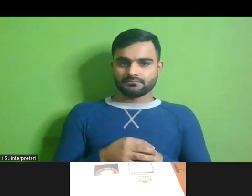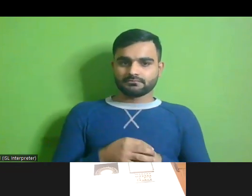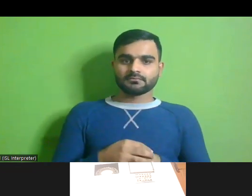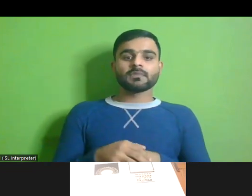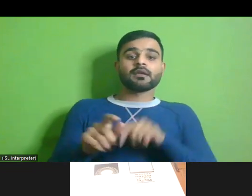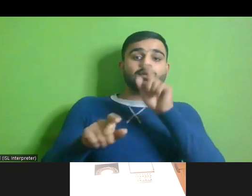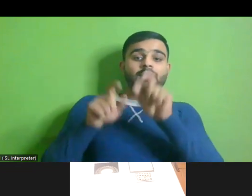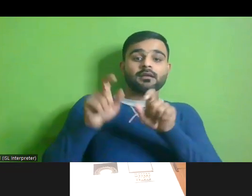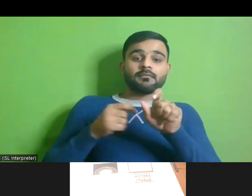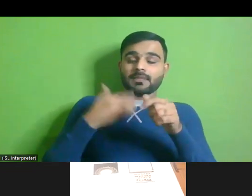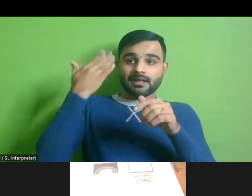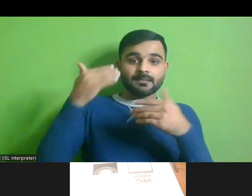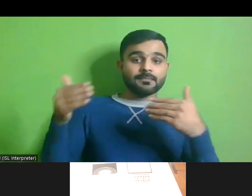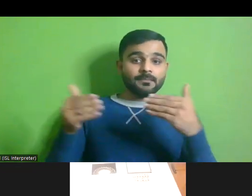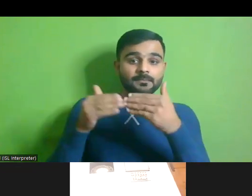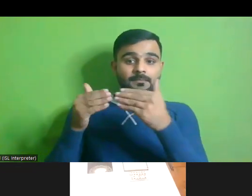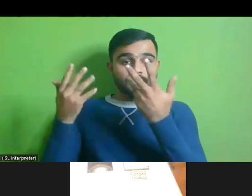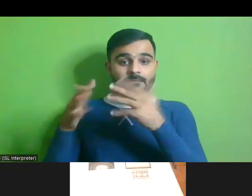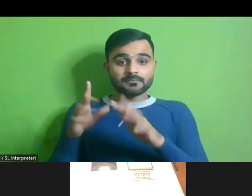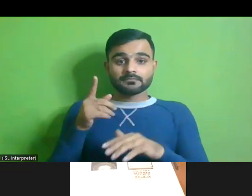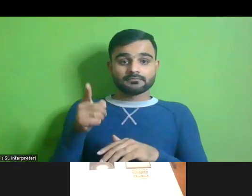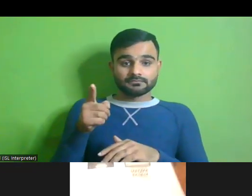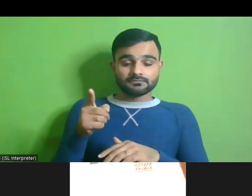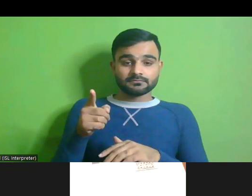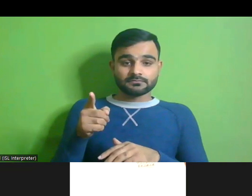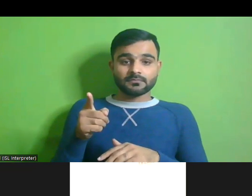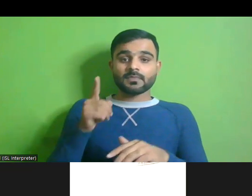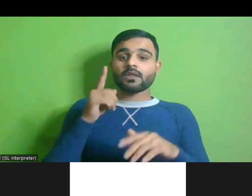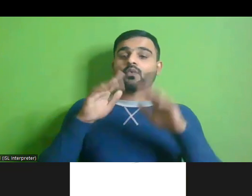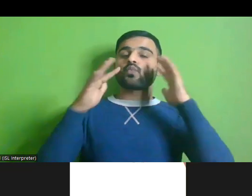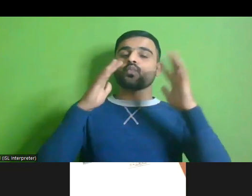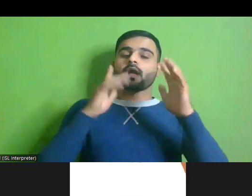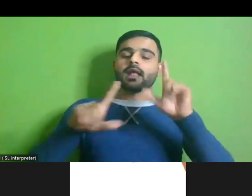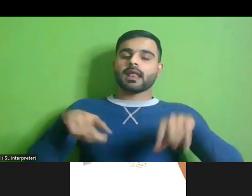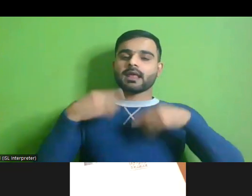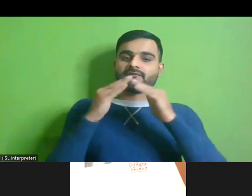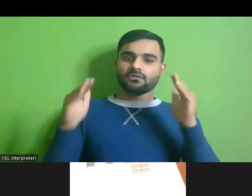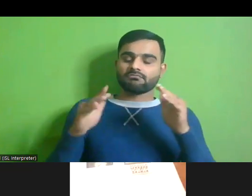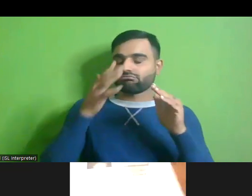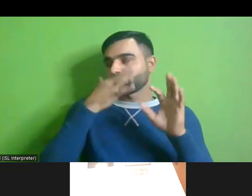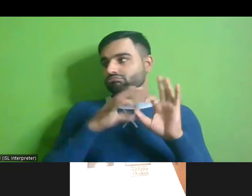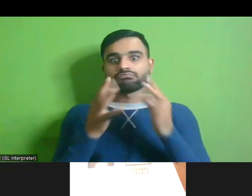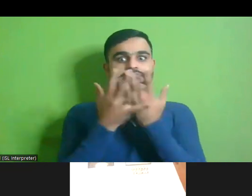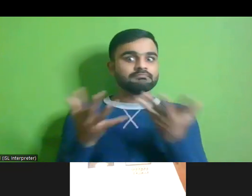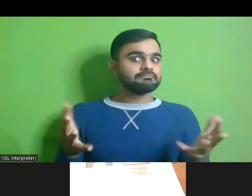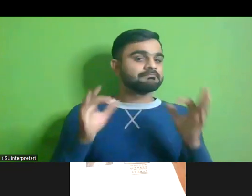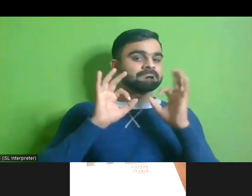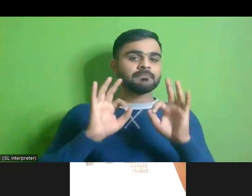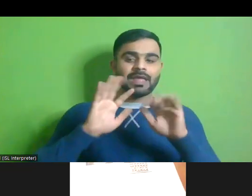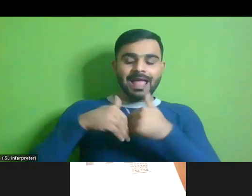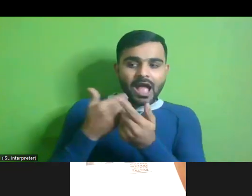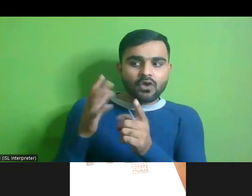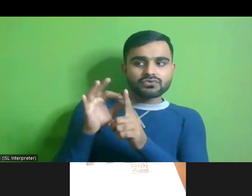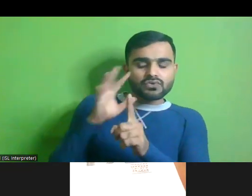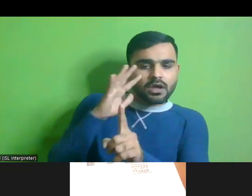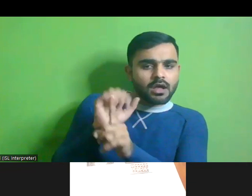the people that I met, you know, in the forests and hills, like the thing that was so remarkable about them is how